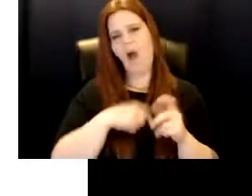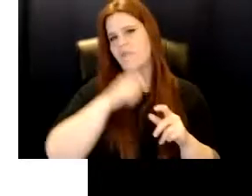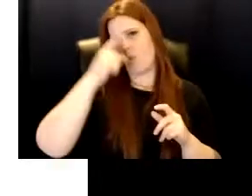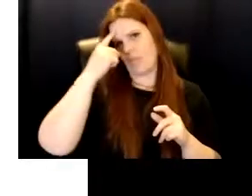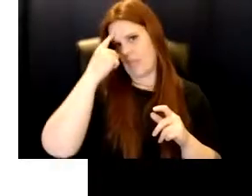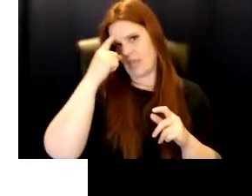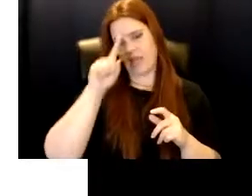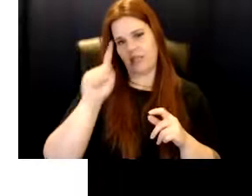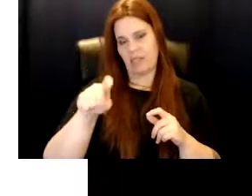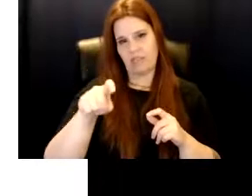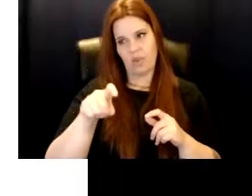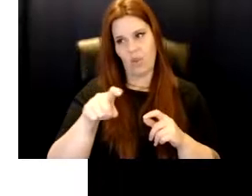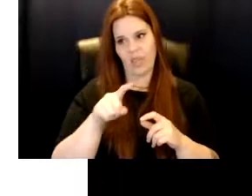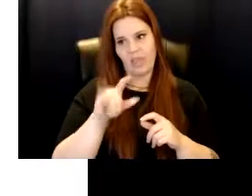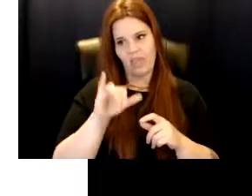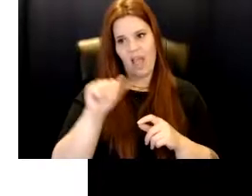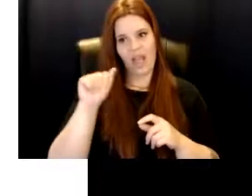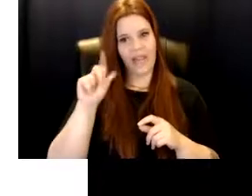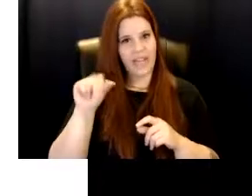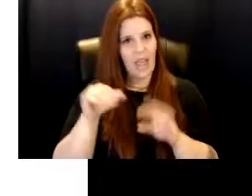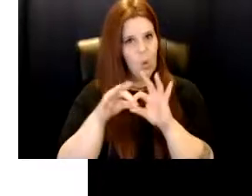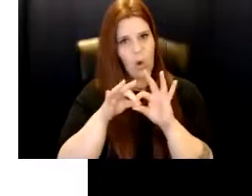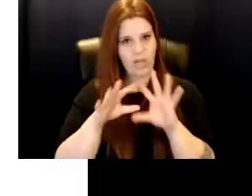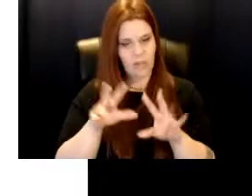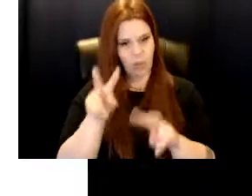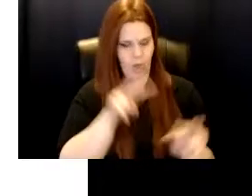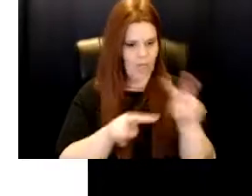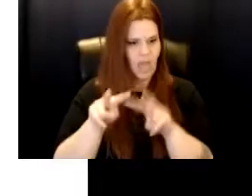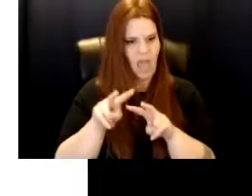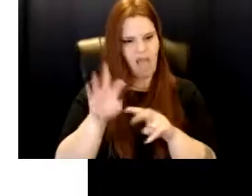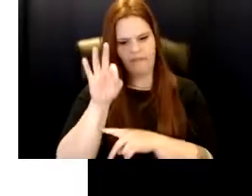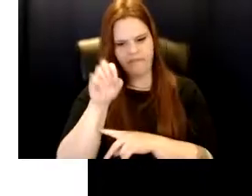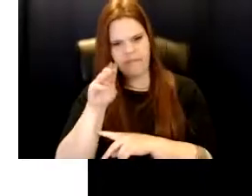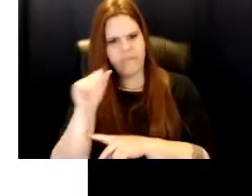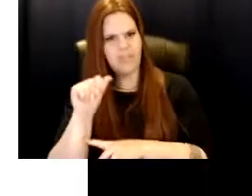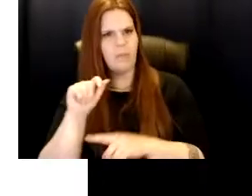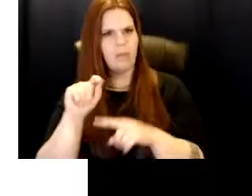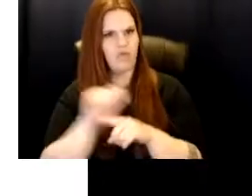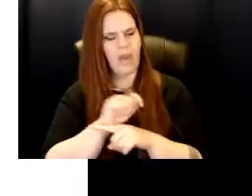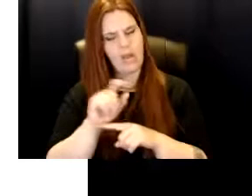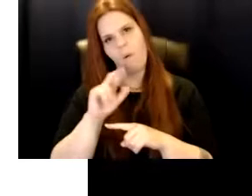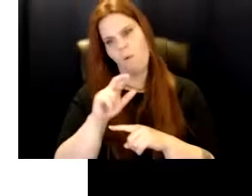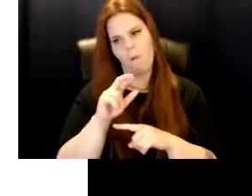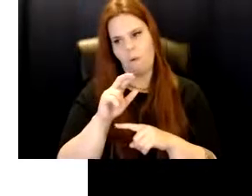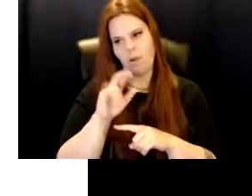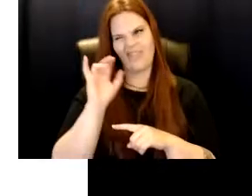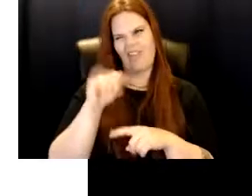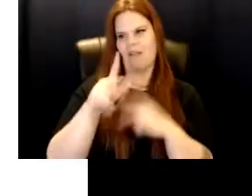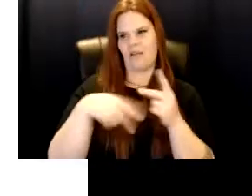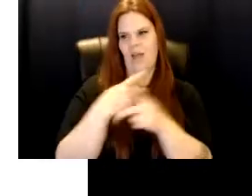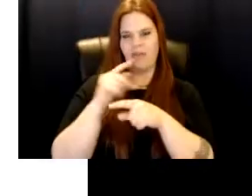that it's necessarily that the ADA coordinators were looking at Fema training or that kind of